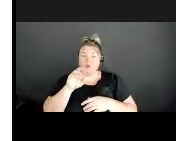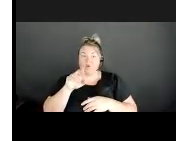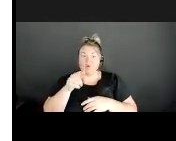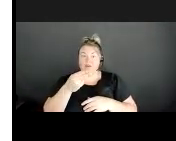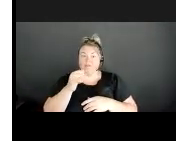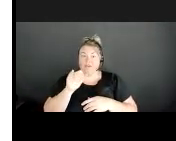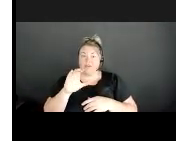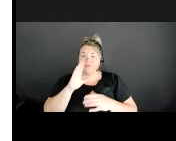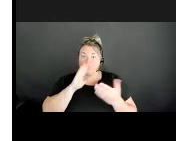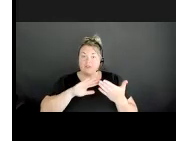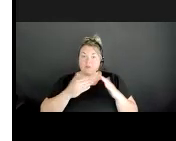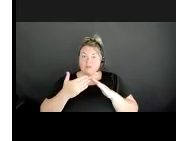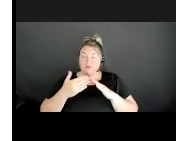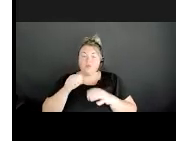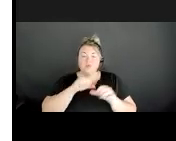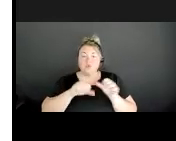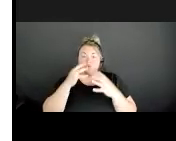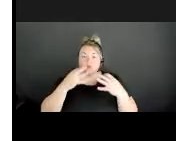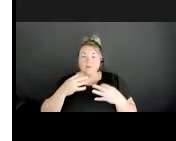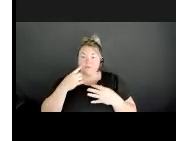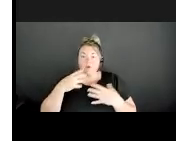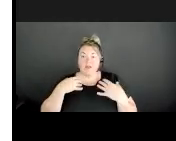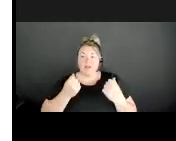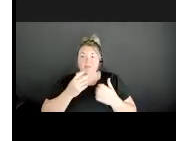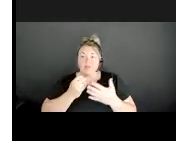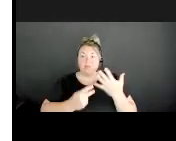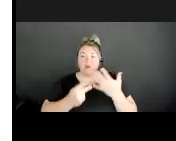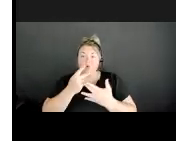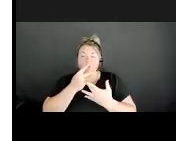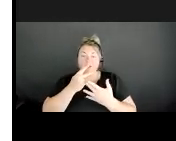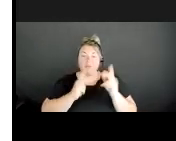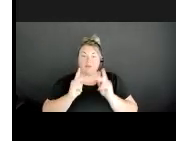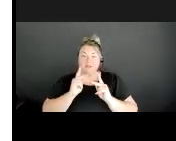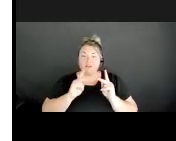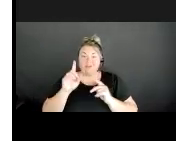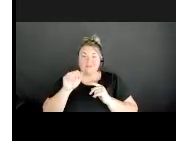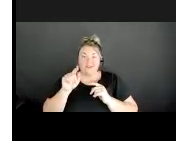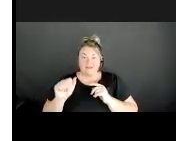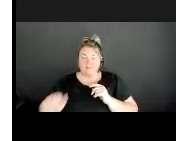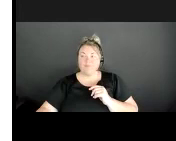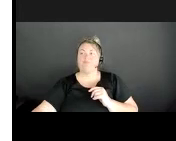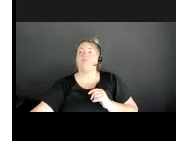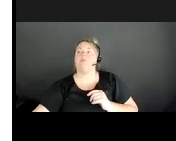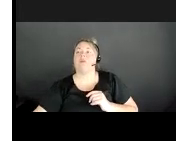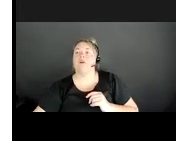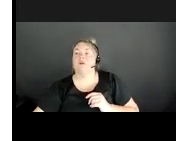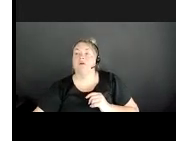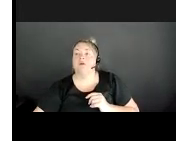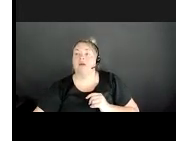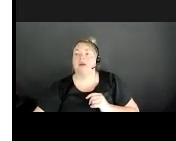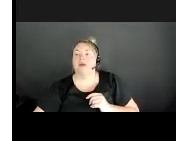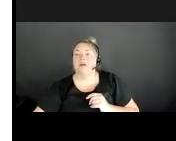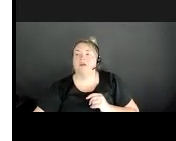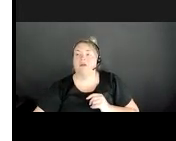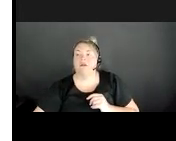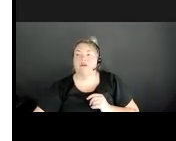community, social determinants of health, and priority population data, and assess unmet needs in